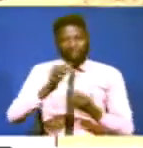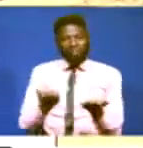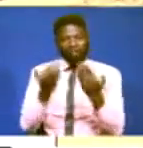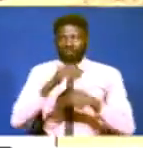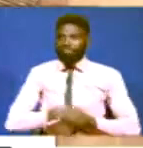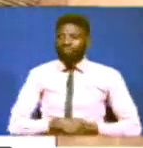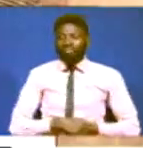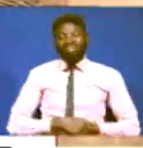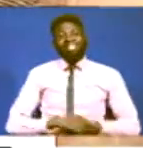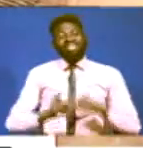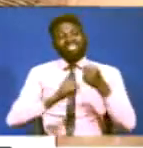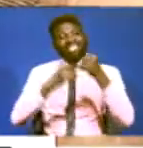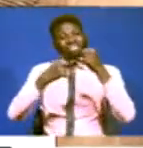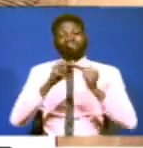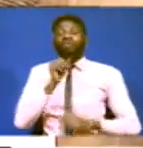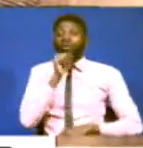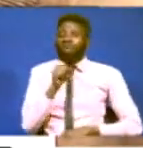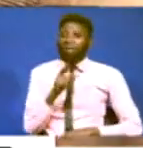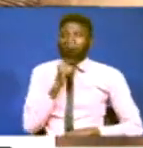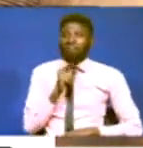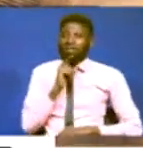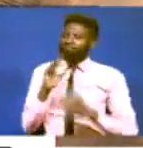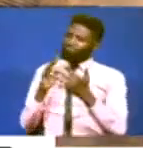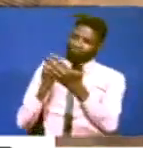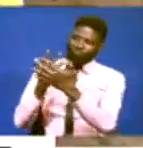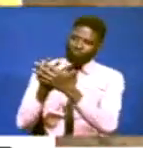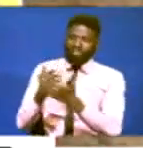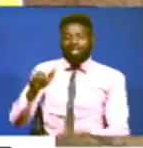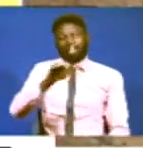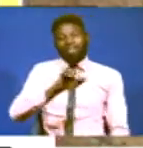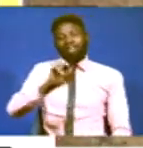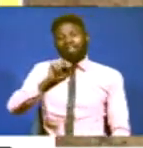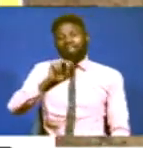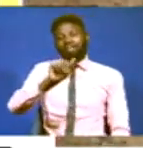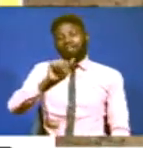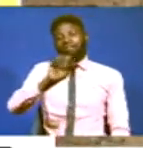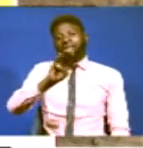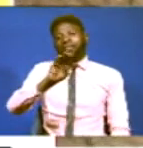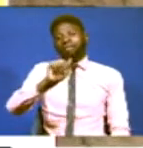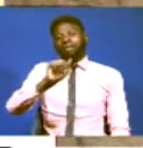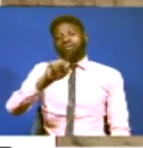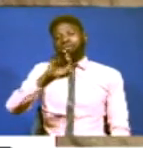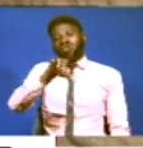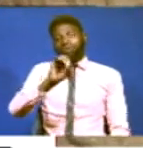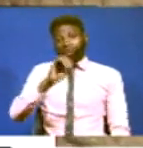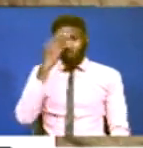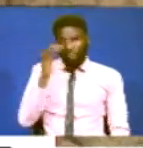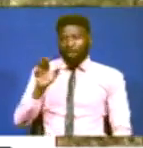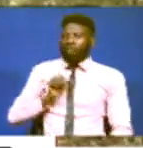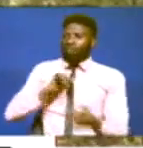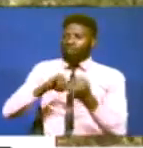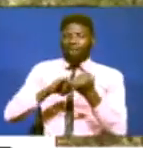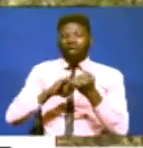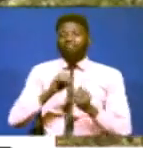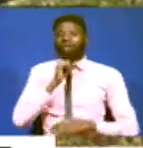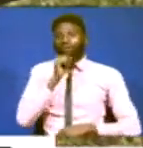been detained at the Navakolo police station in Kakamega County over the death of his 54-year-old wife. The man is